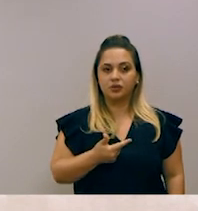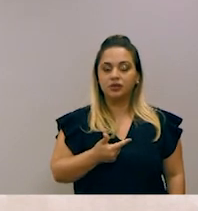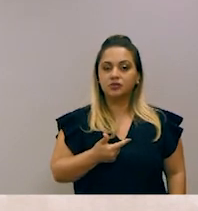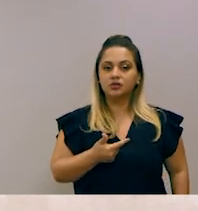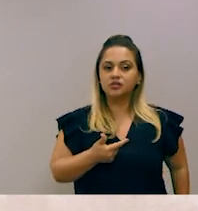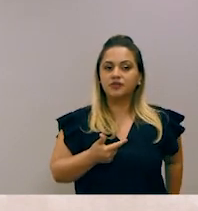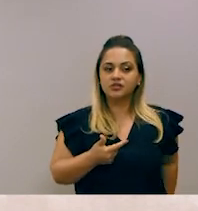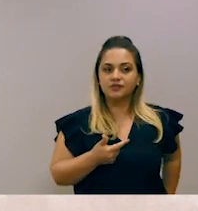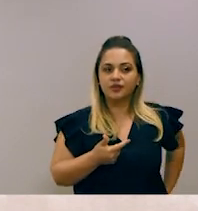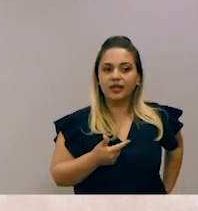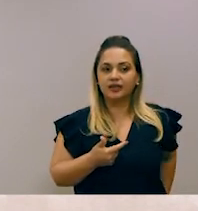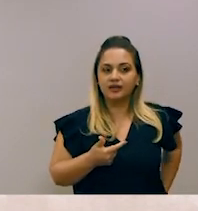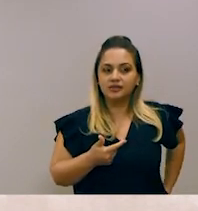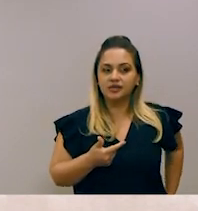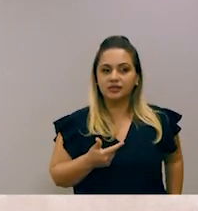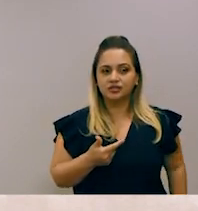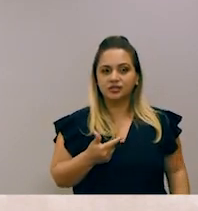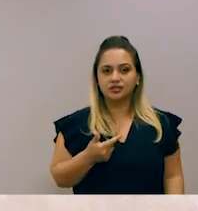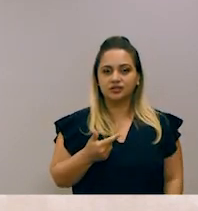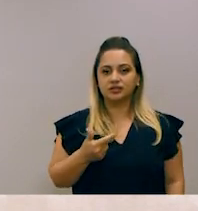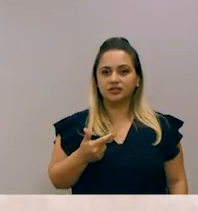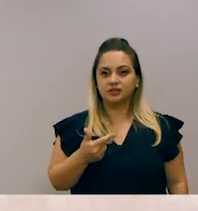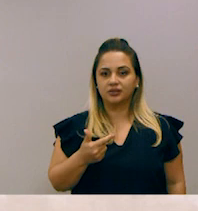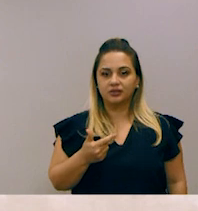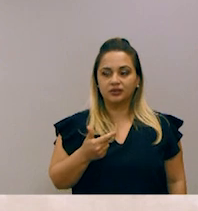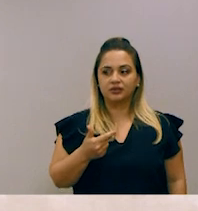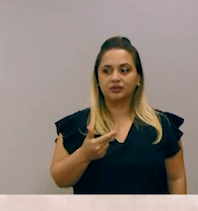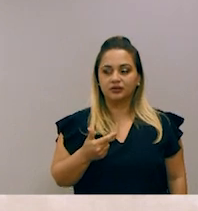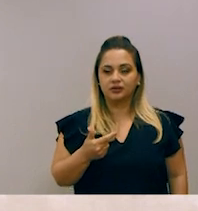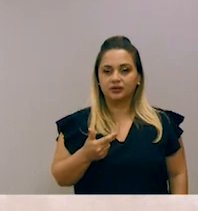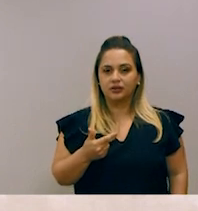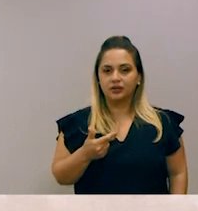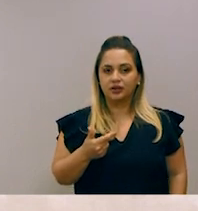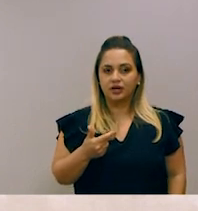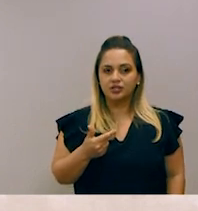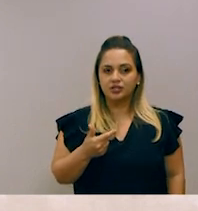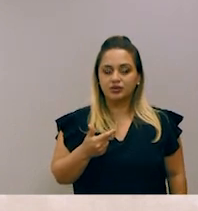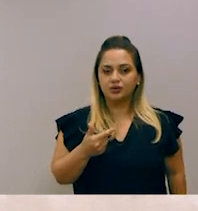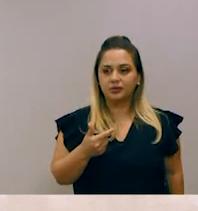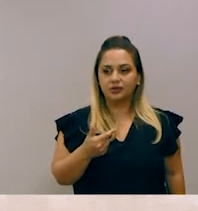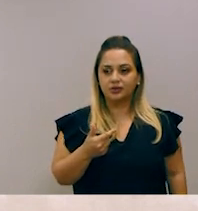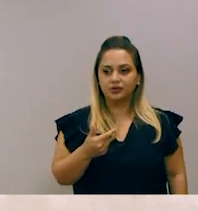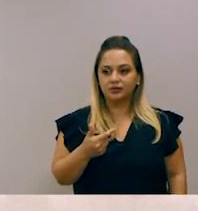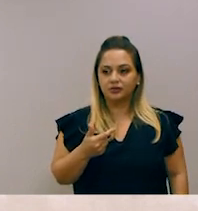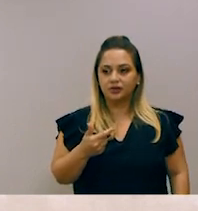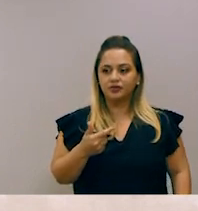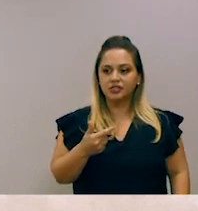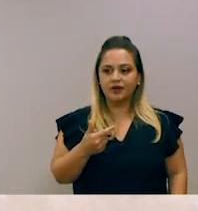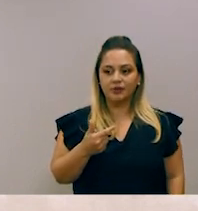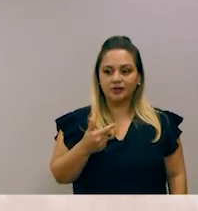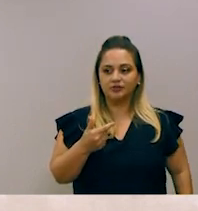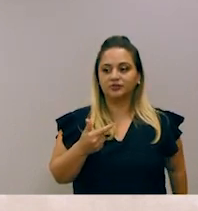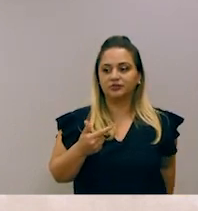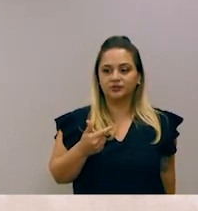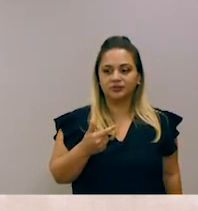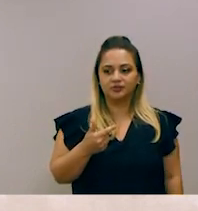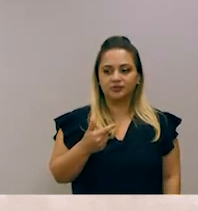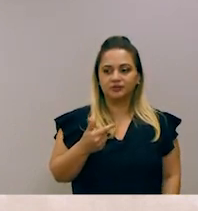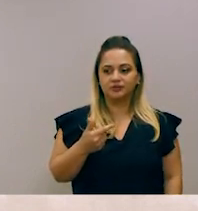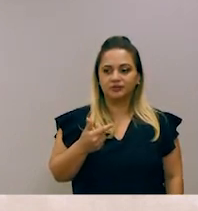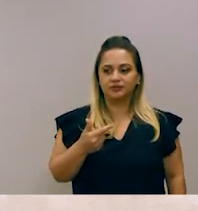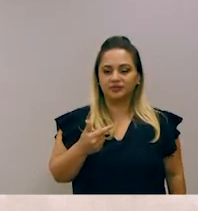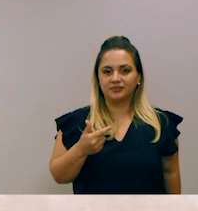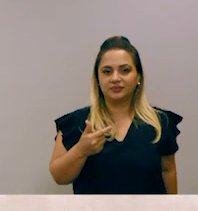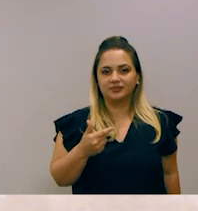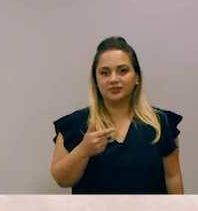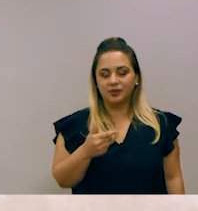a neural network of 1.75. And the convolutional network